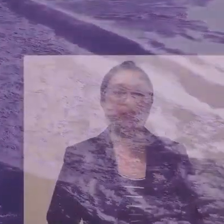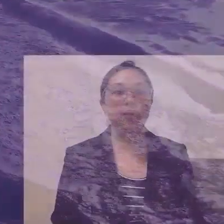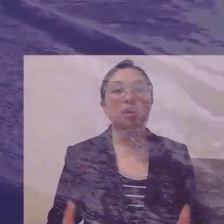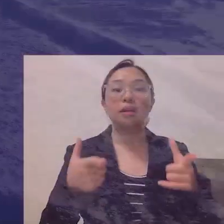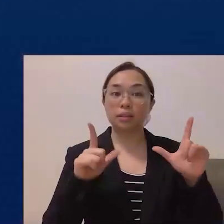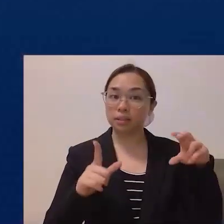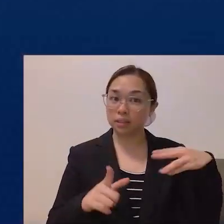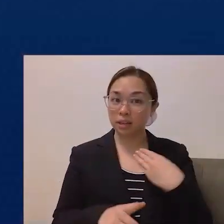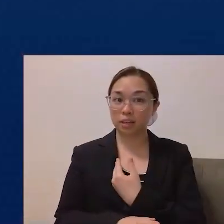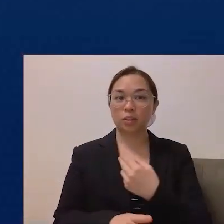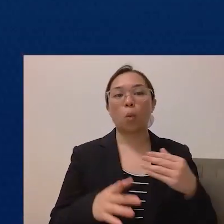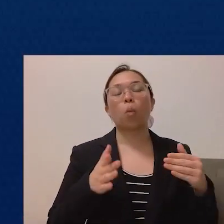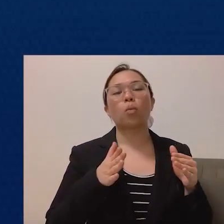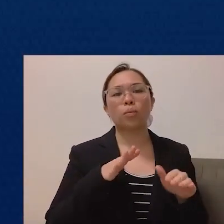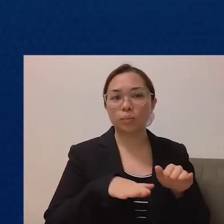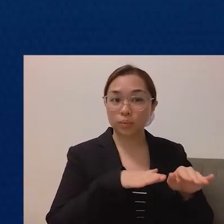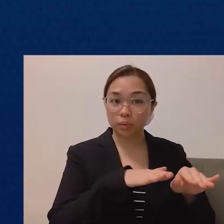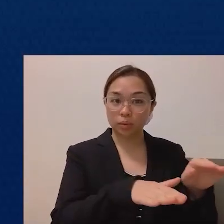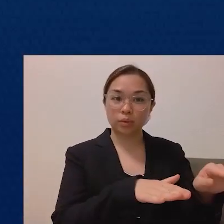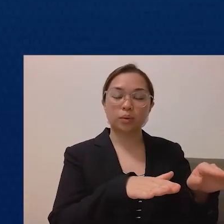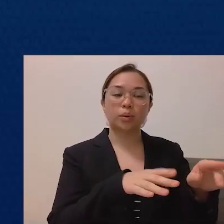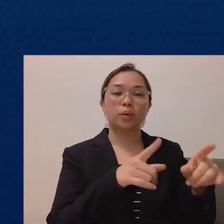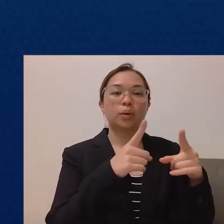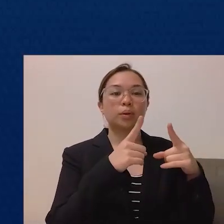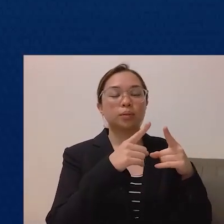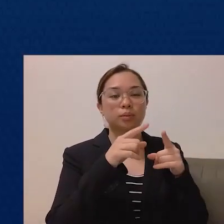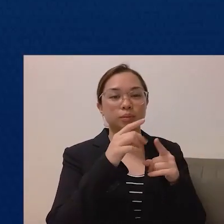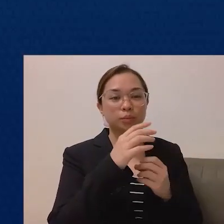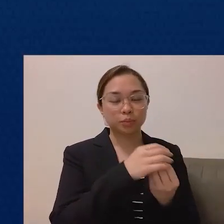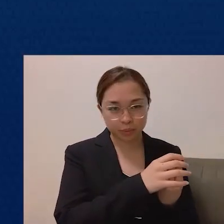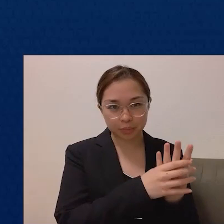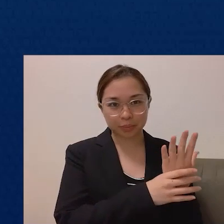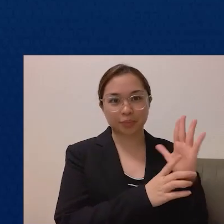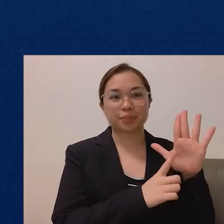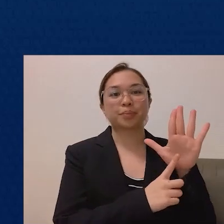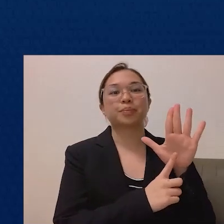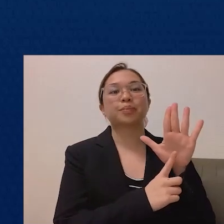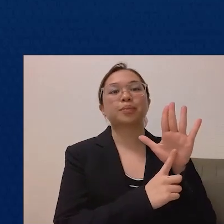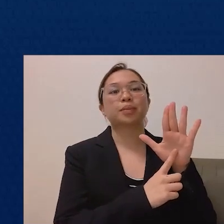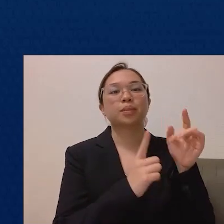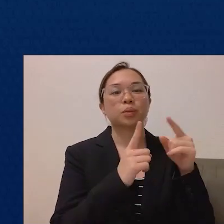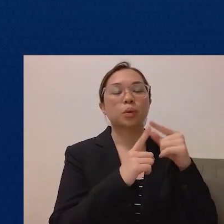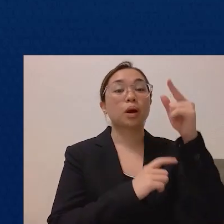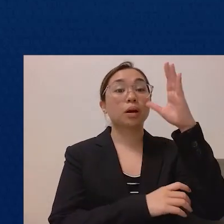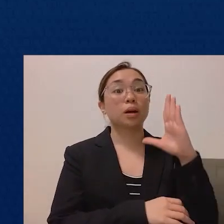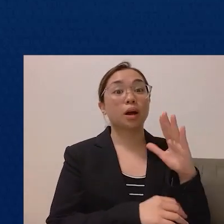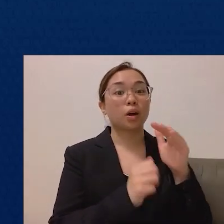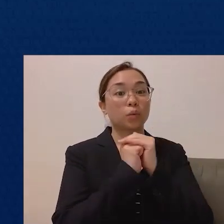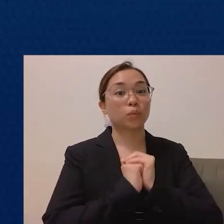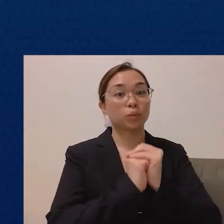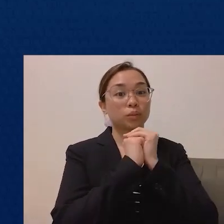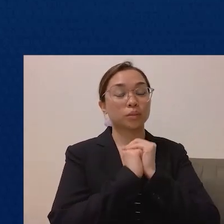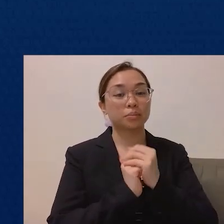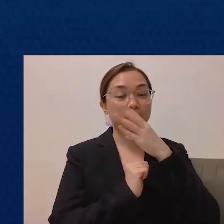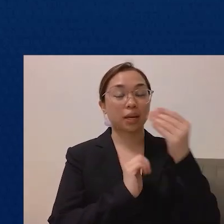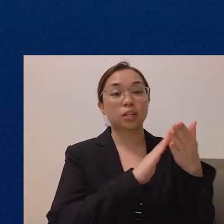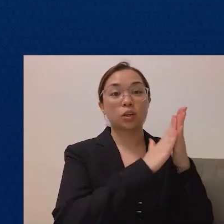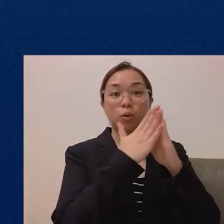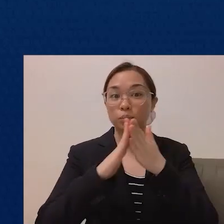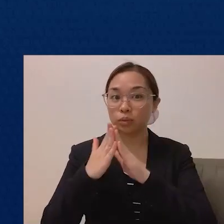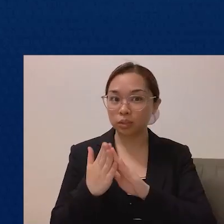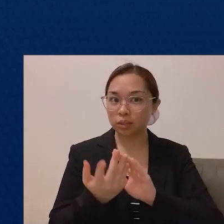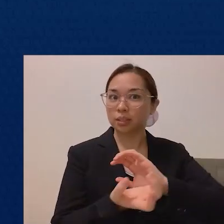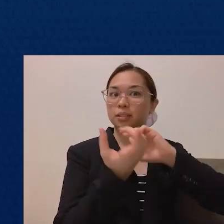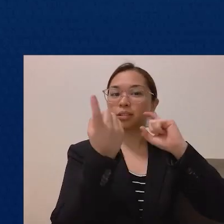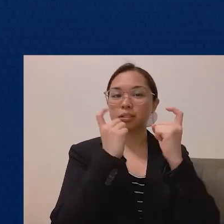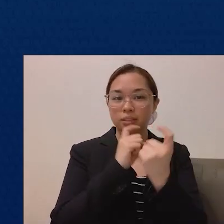Let us walk towards emerging into God-worshipping and community-changing individuals by engaging and growing with